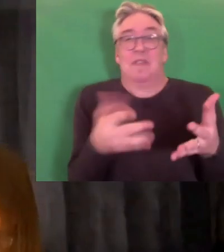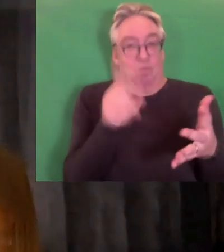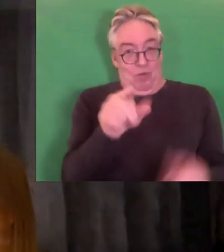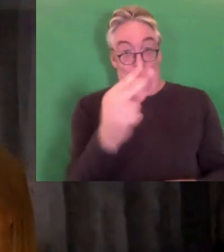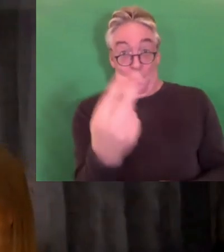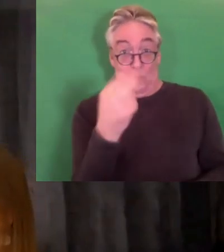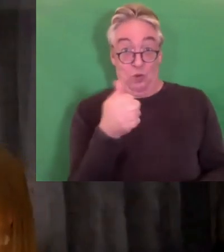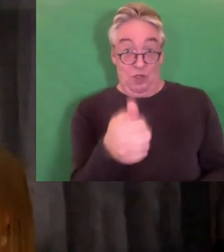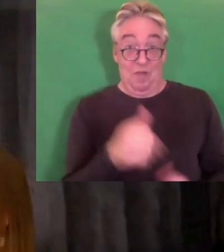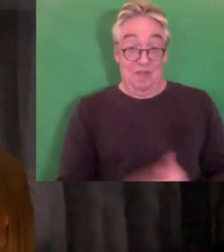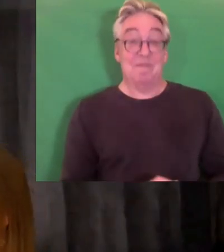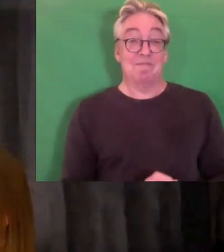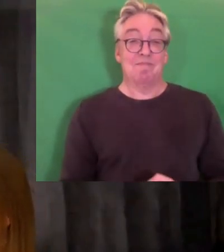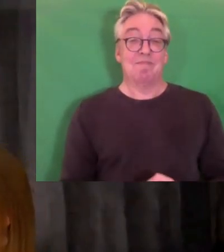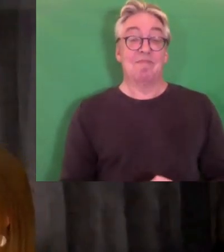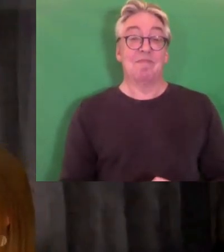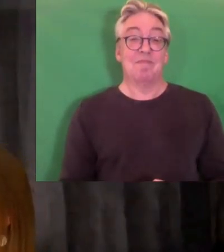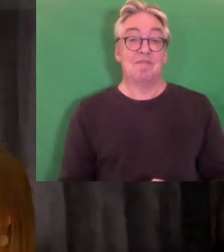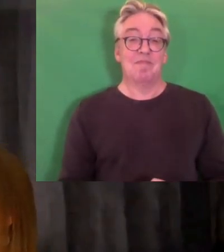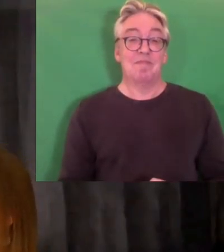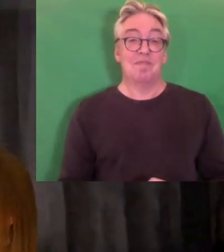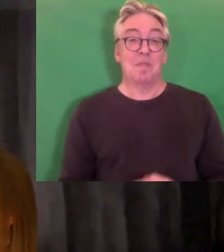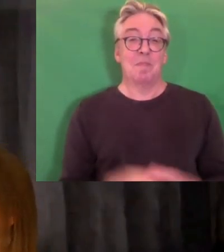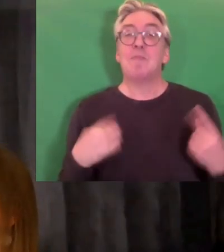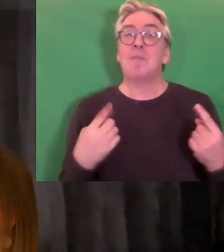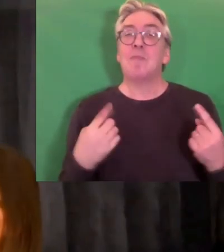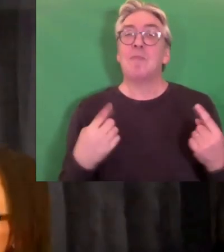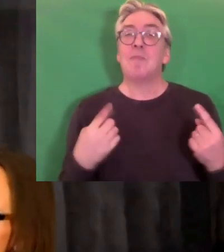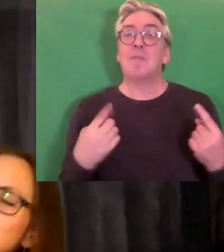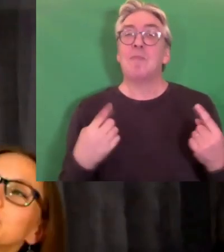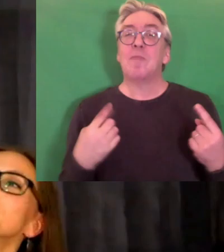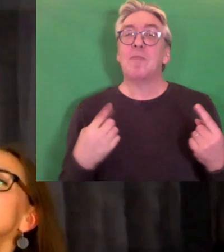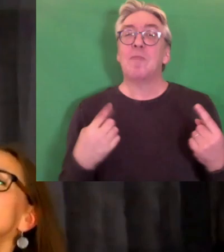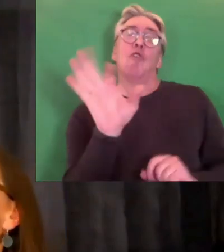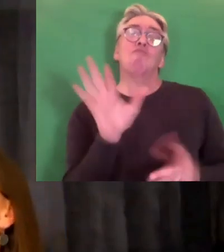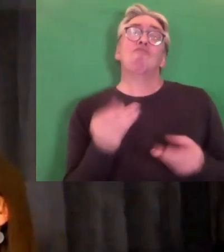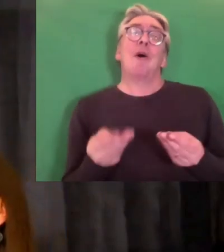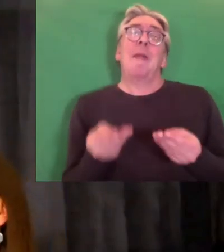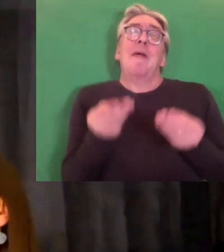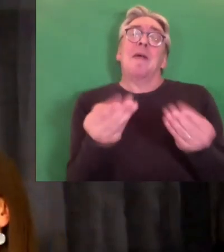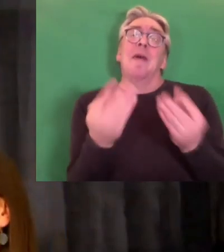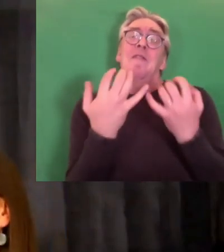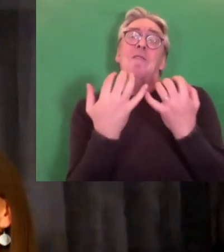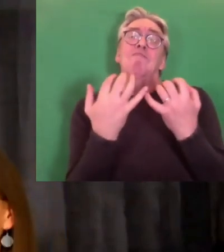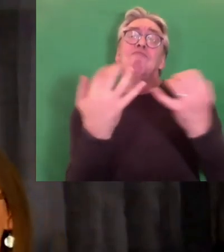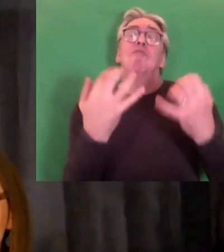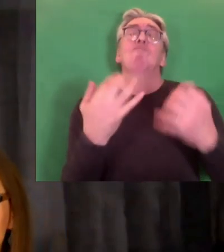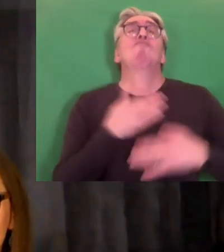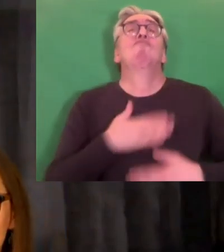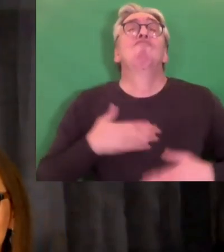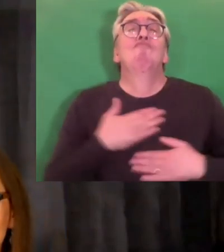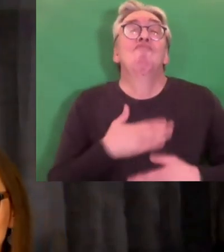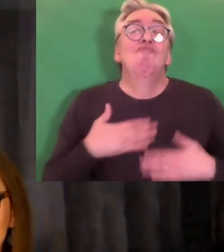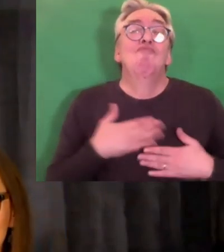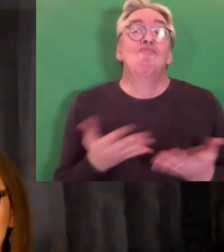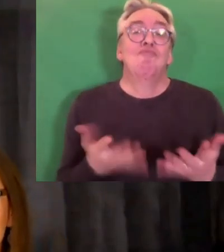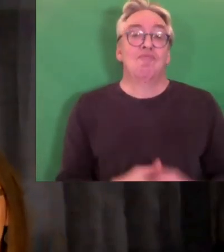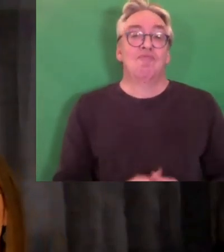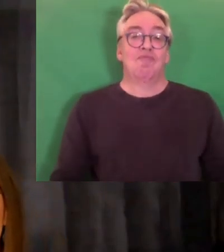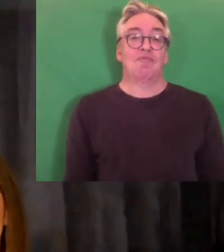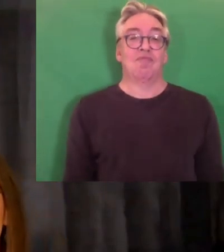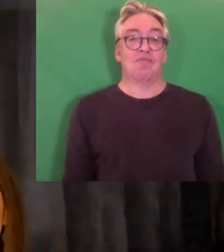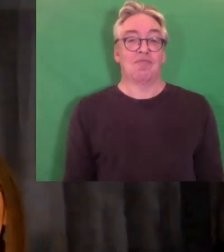try with them is to simulate some kind of disability. Yeah. So that they jump into their feet for once and see how it goes for